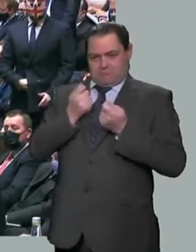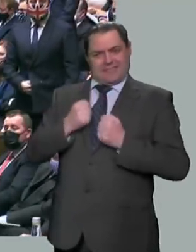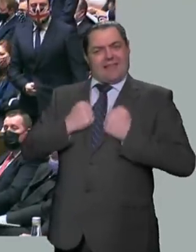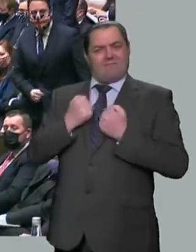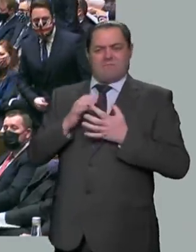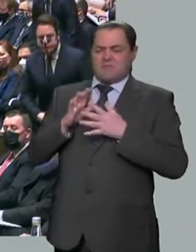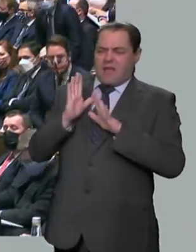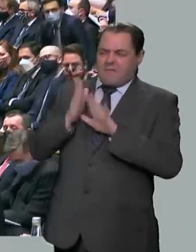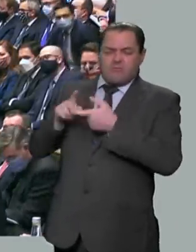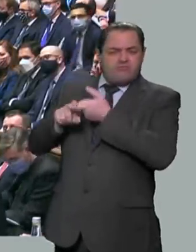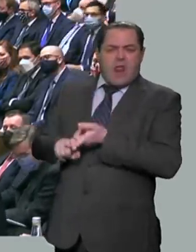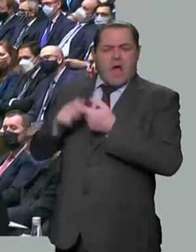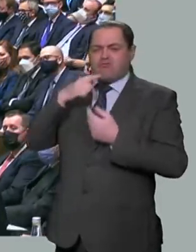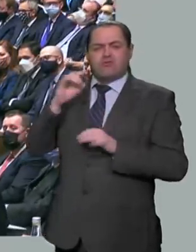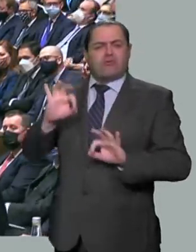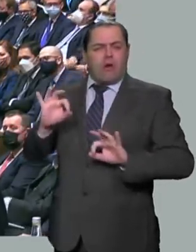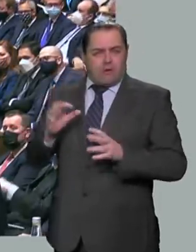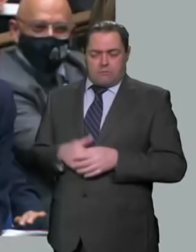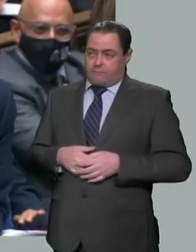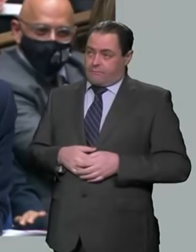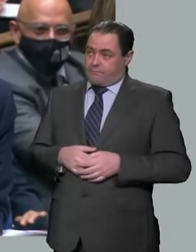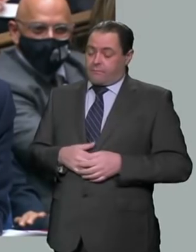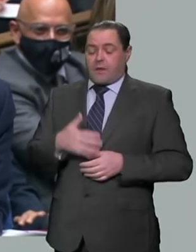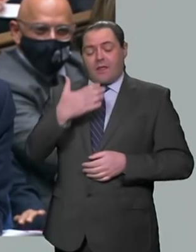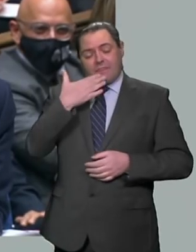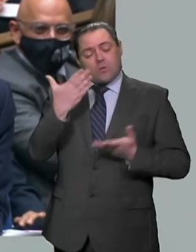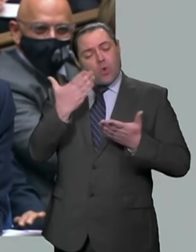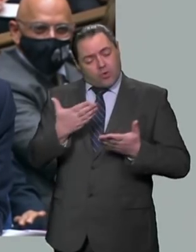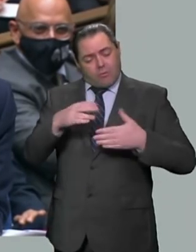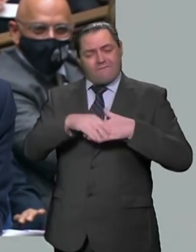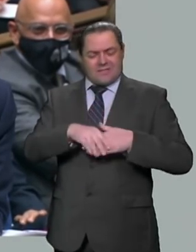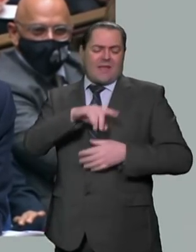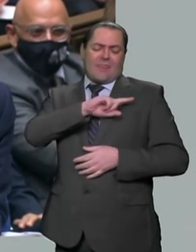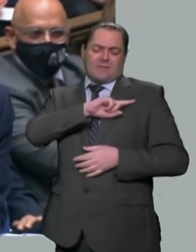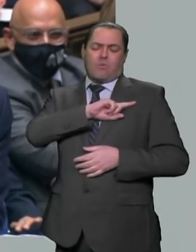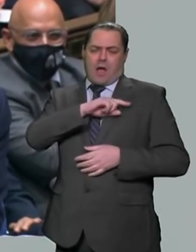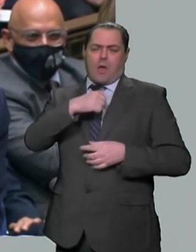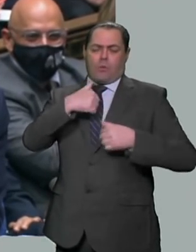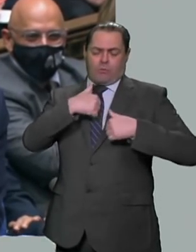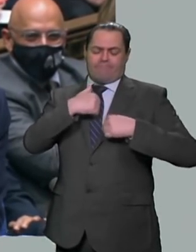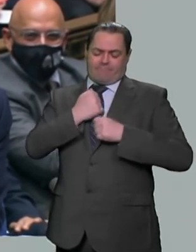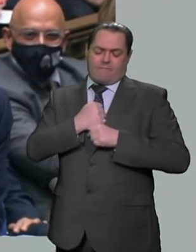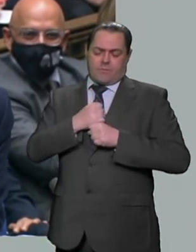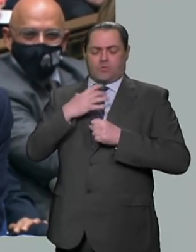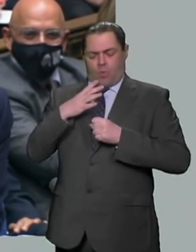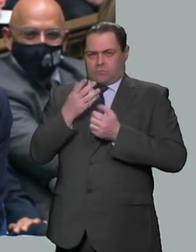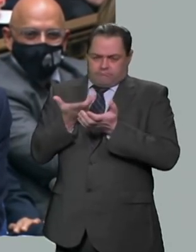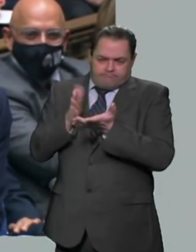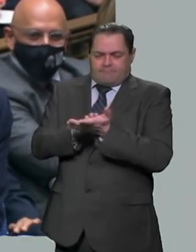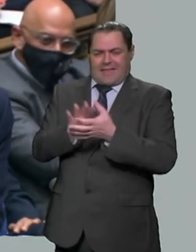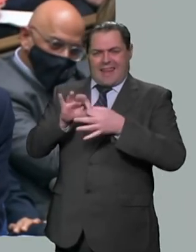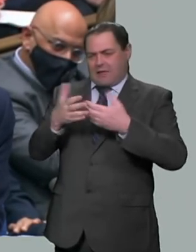Yes, I thank my honourable friend, and he is completely right, and that's why this government is taking the tough decision to invest in the